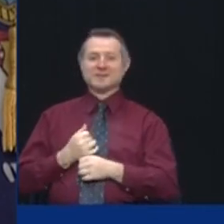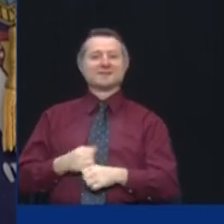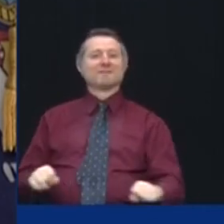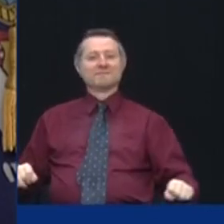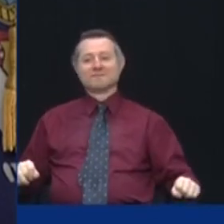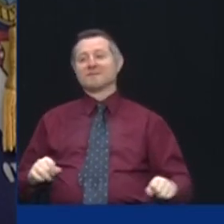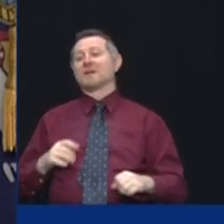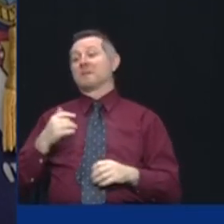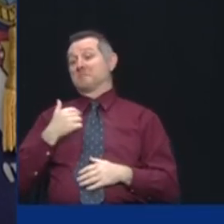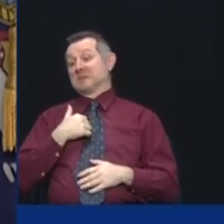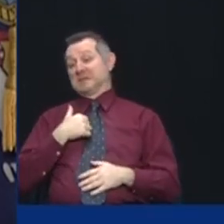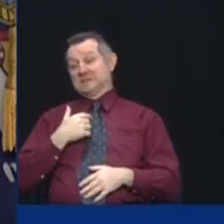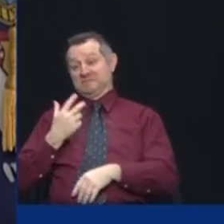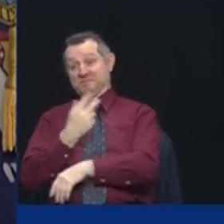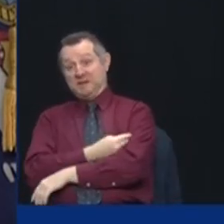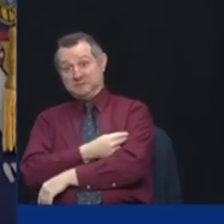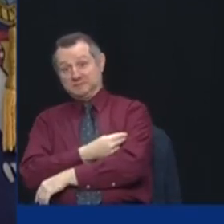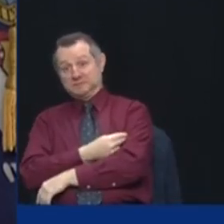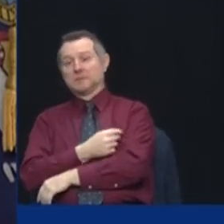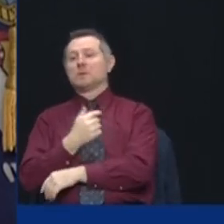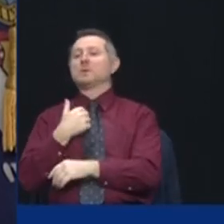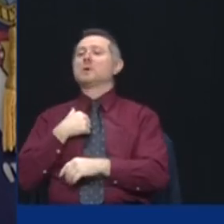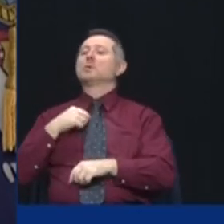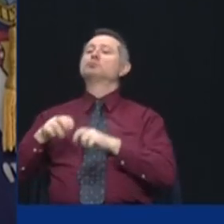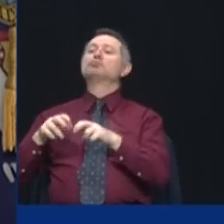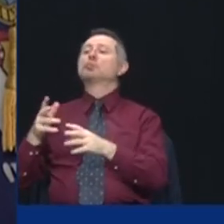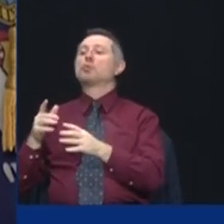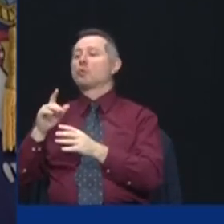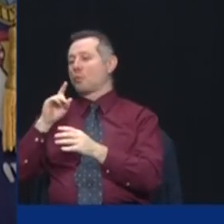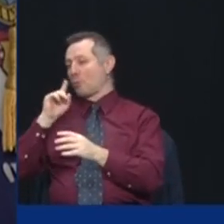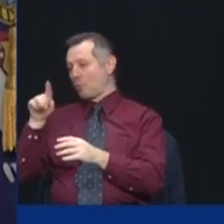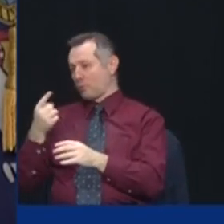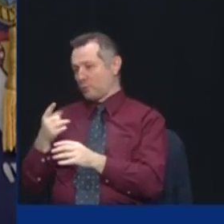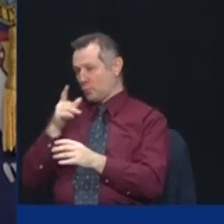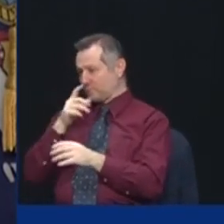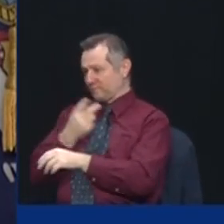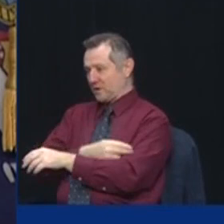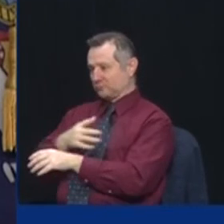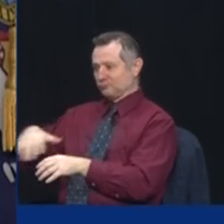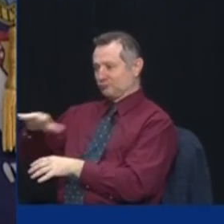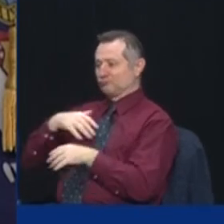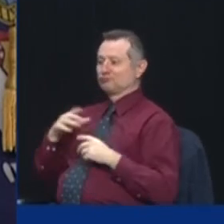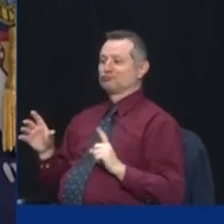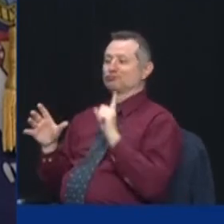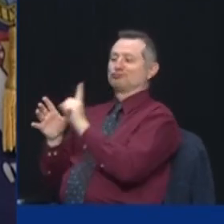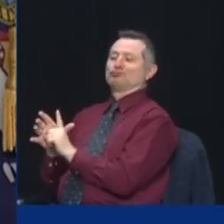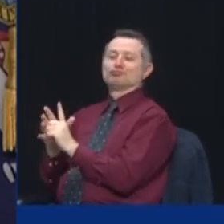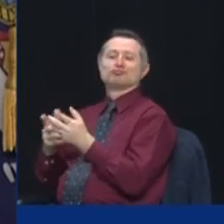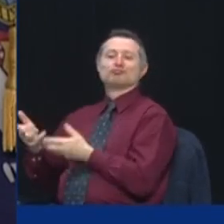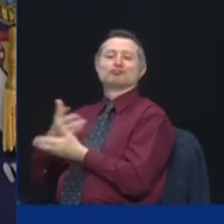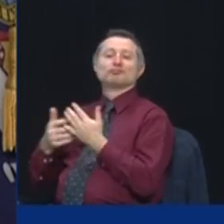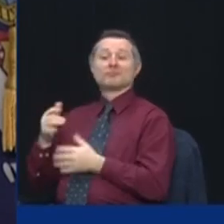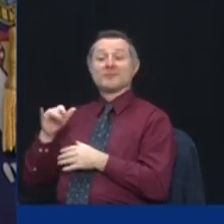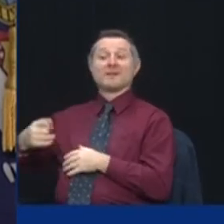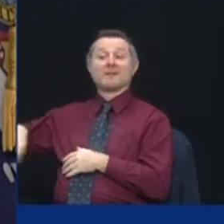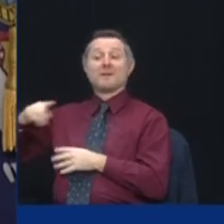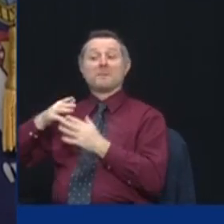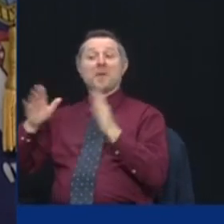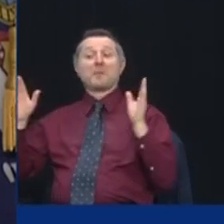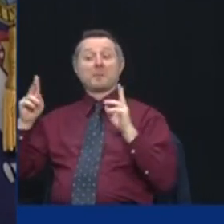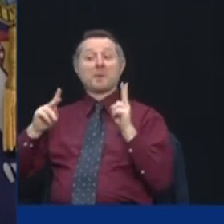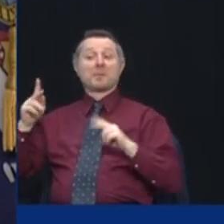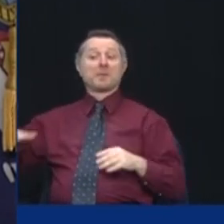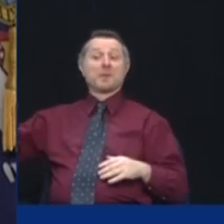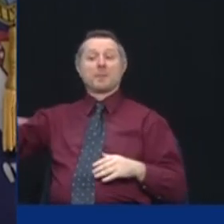only vaccinated people. I think that's actually going to increase the public acceptance level of